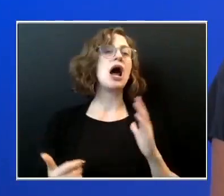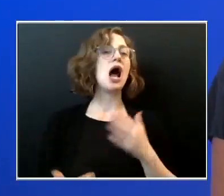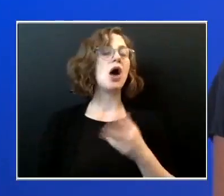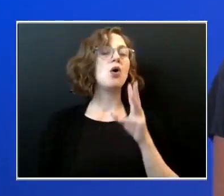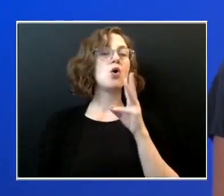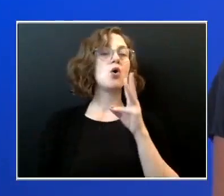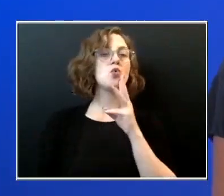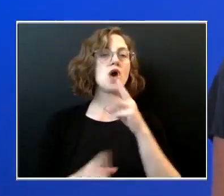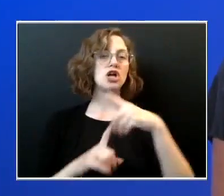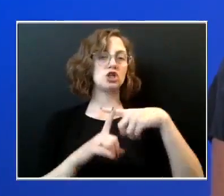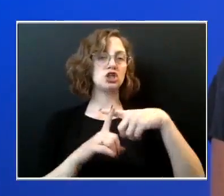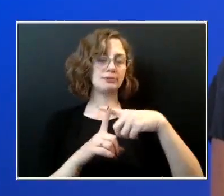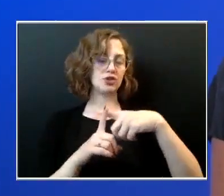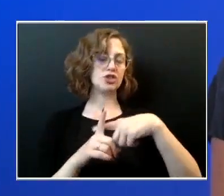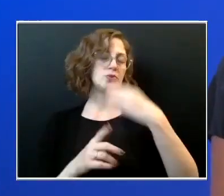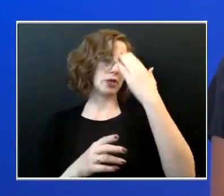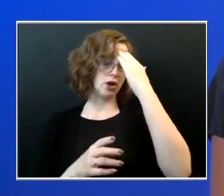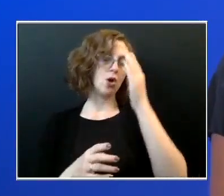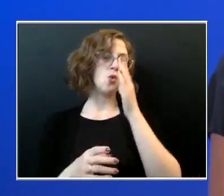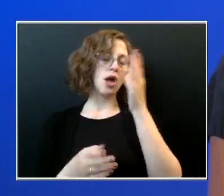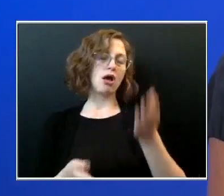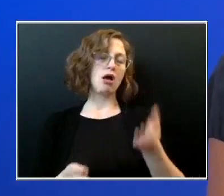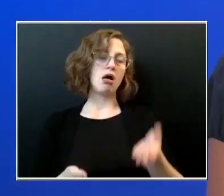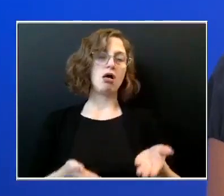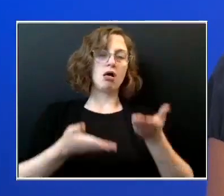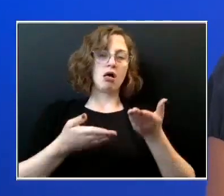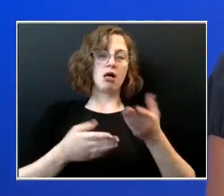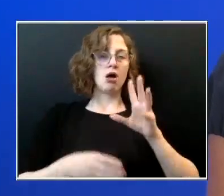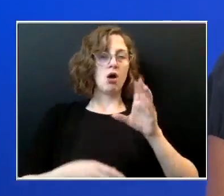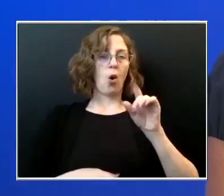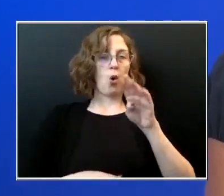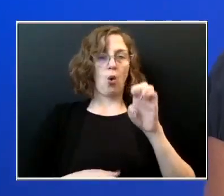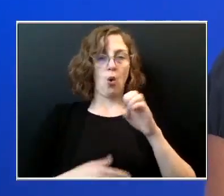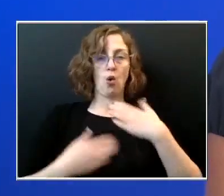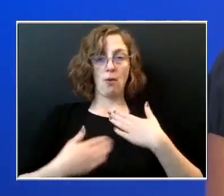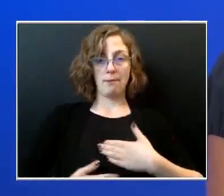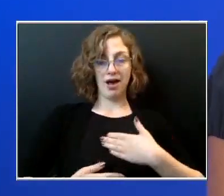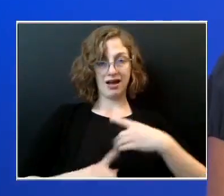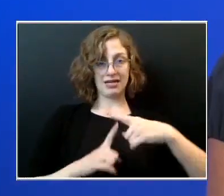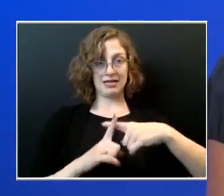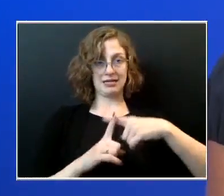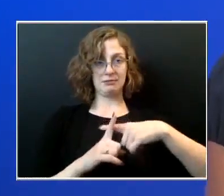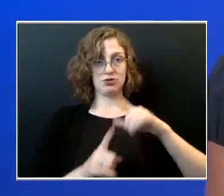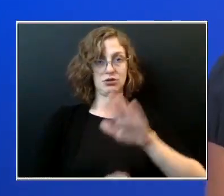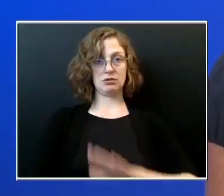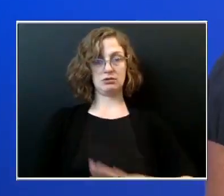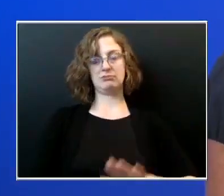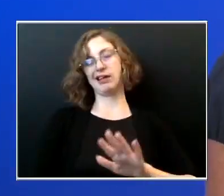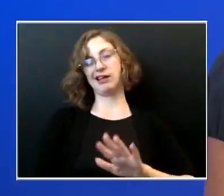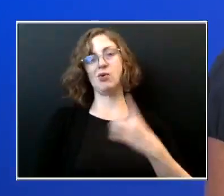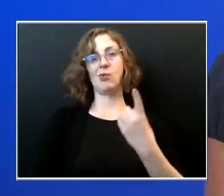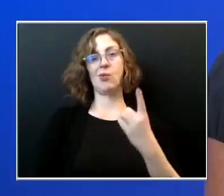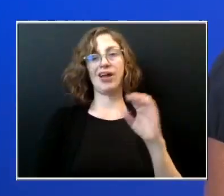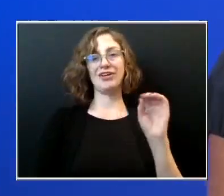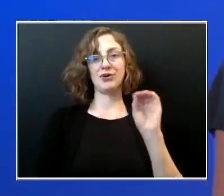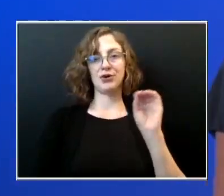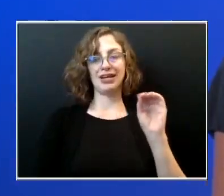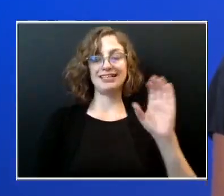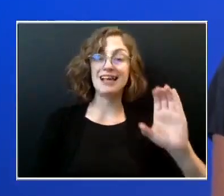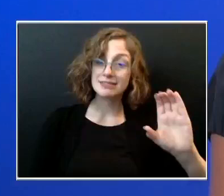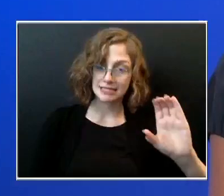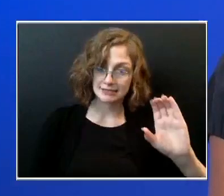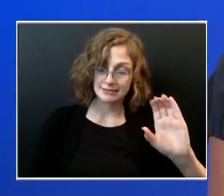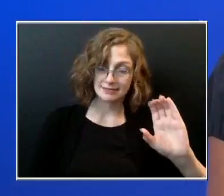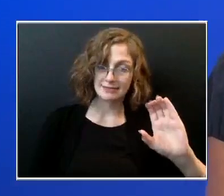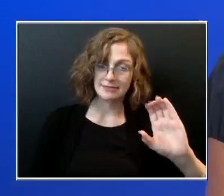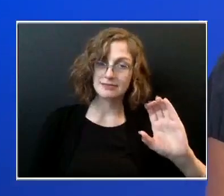body temperature about 1 degree. And so 1 degree Celsius. And so we think that that is sort of at the initial